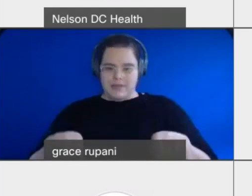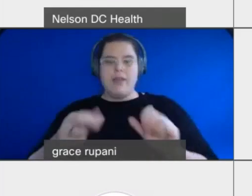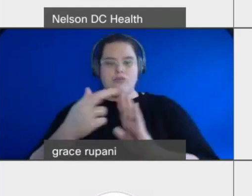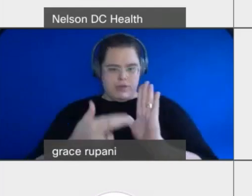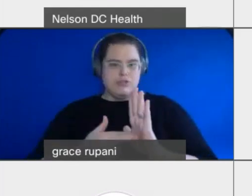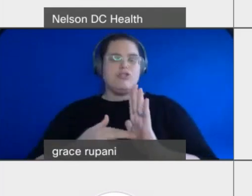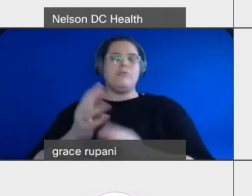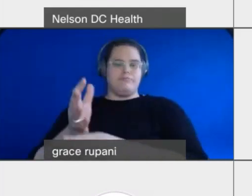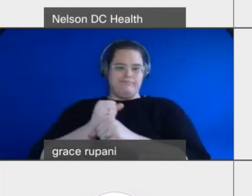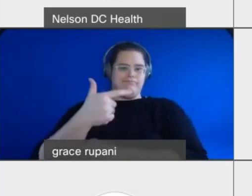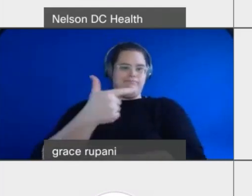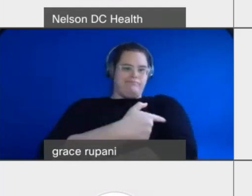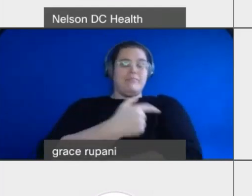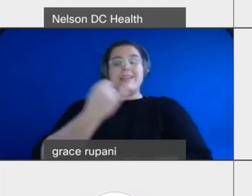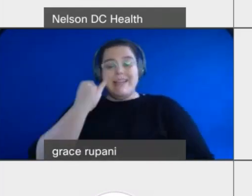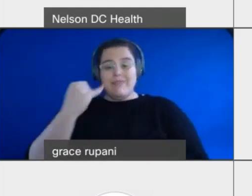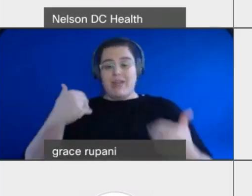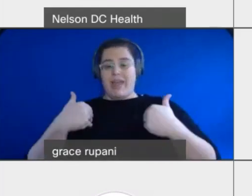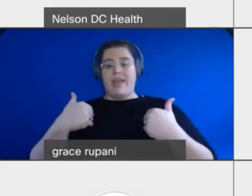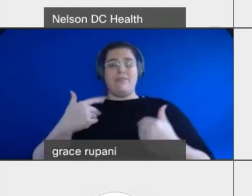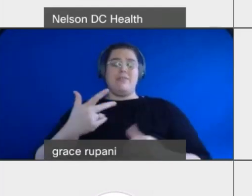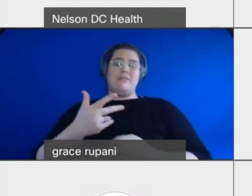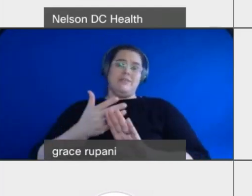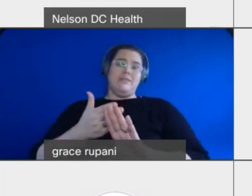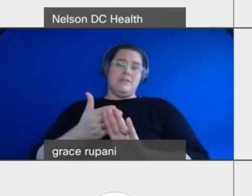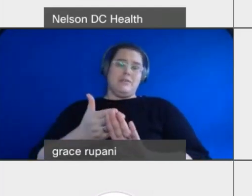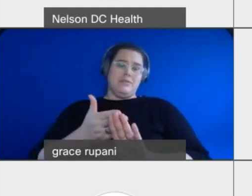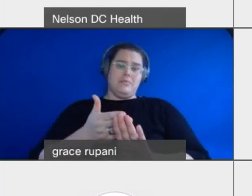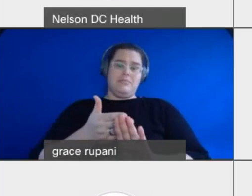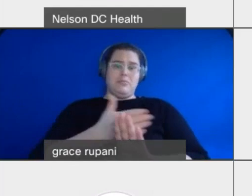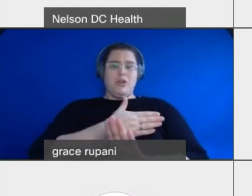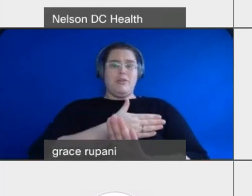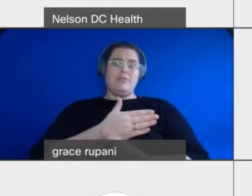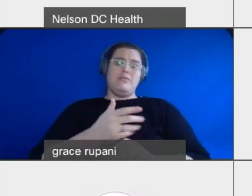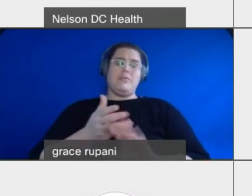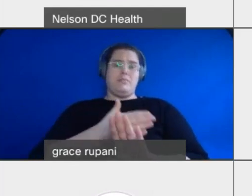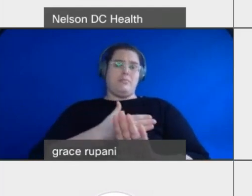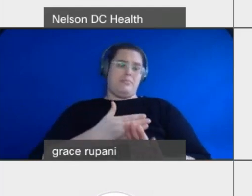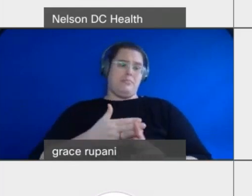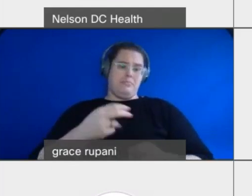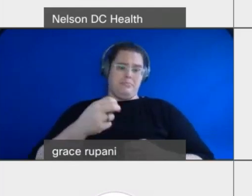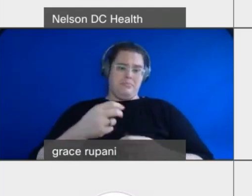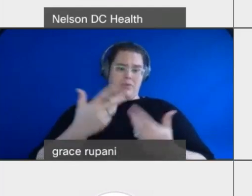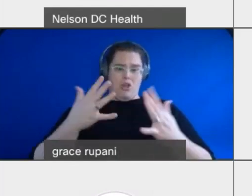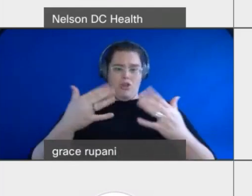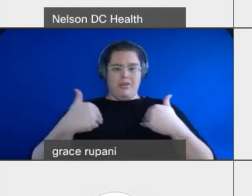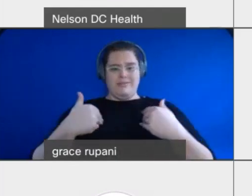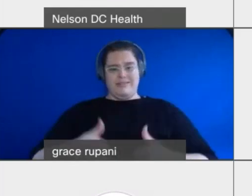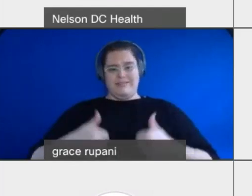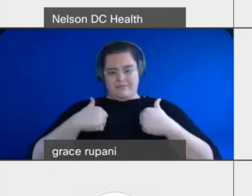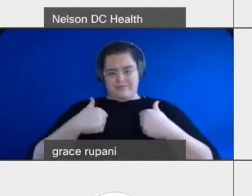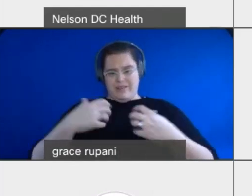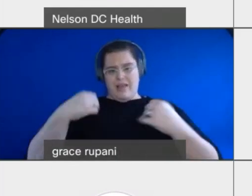conditions as defined, yet to be defined, I might add, then you would be registering when the group that fits